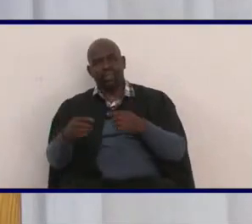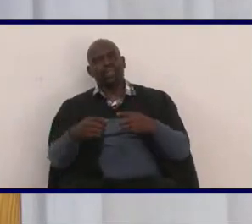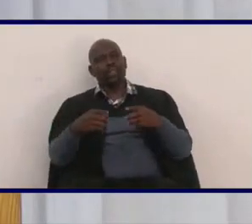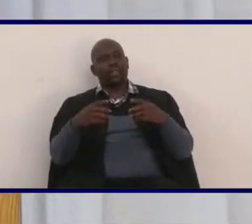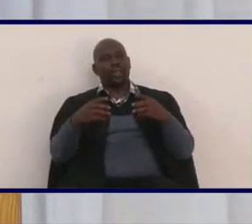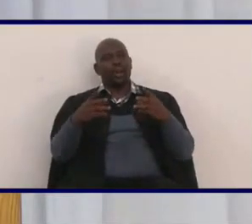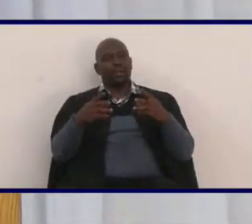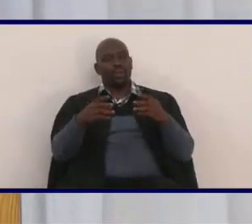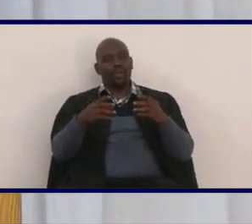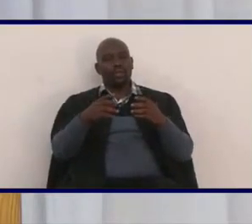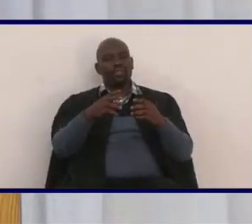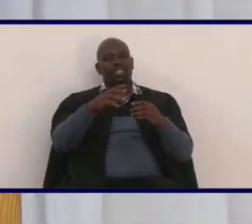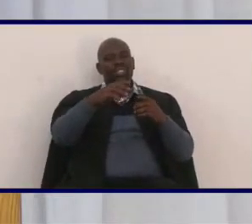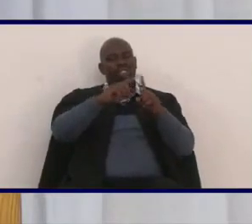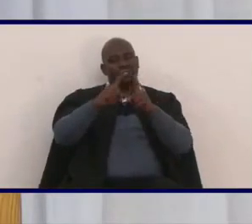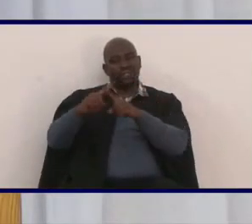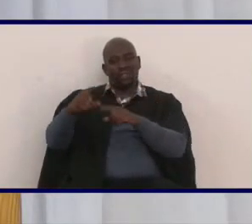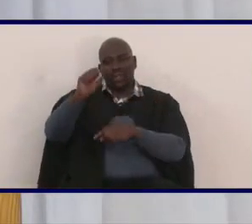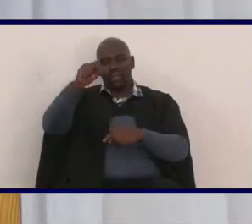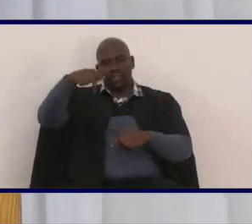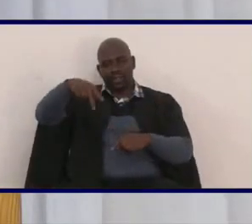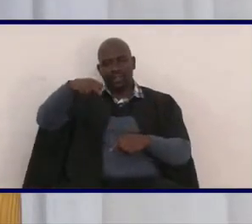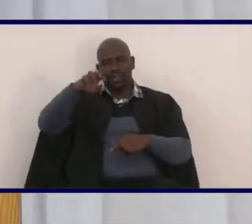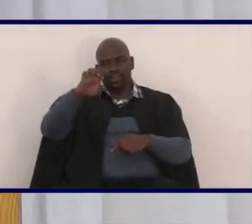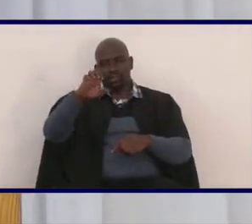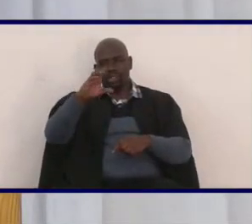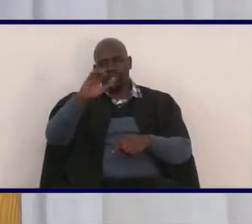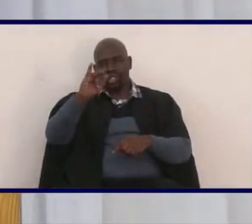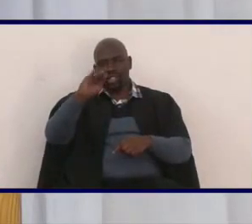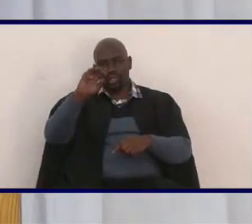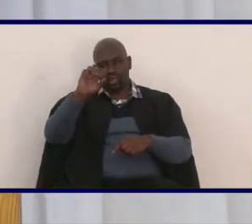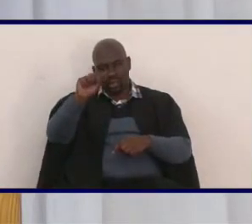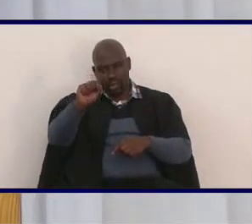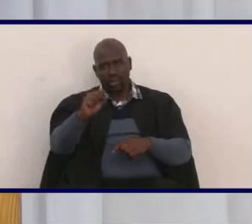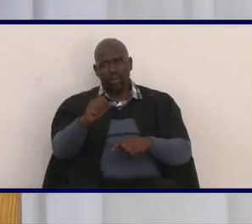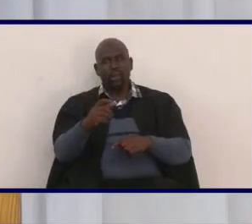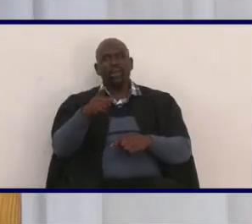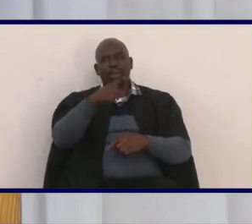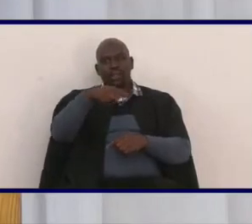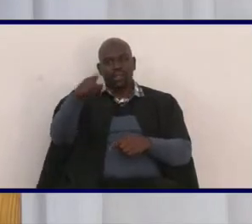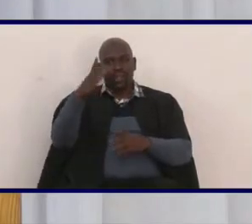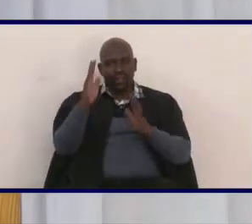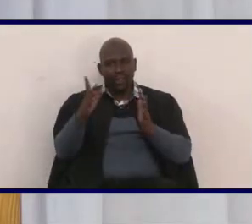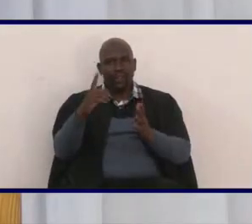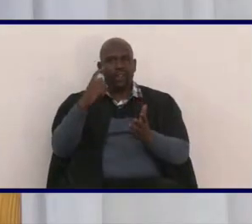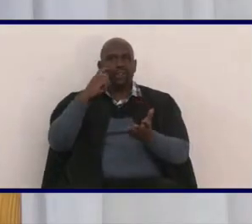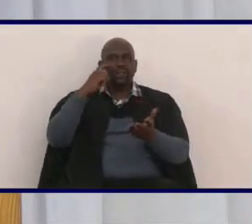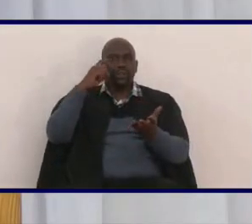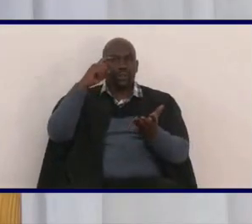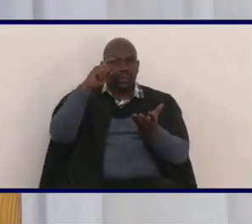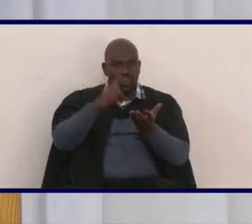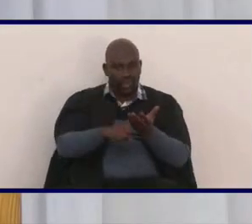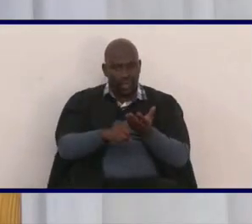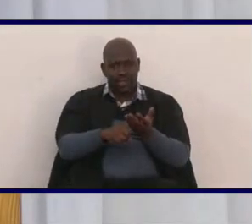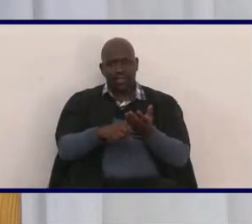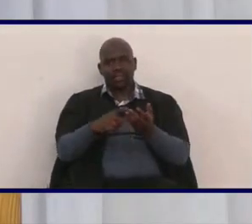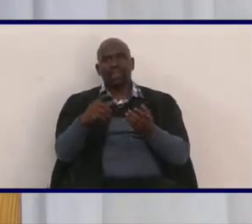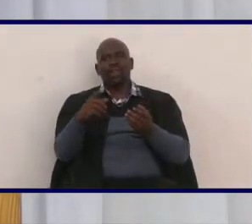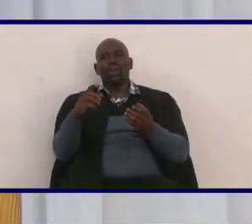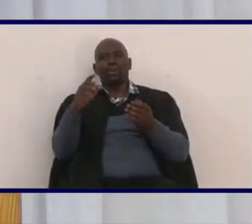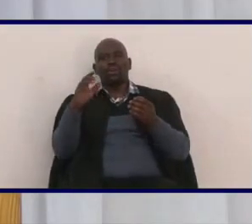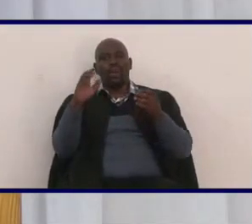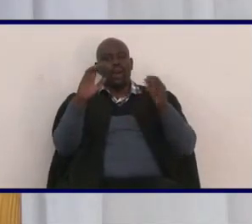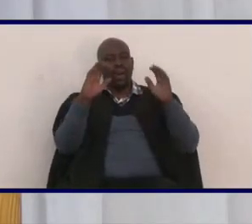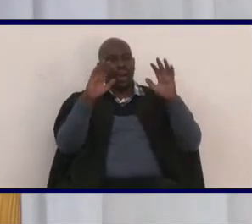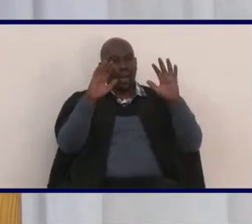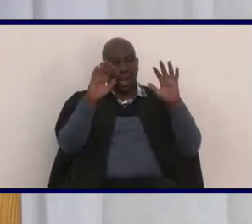You would have noticed, Prof. Maseko, and we observe how wonderfully well the revitalization of the